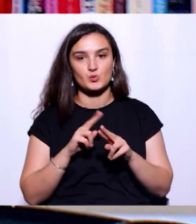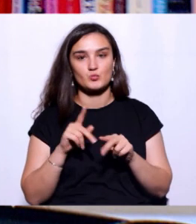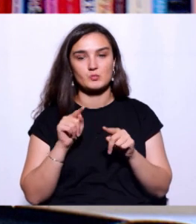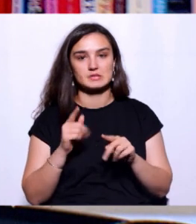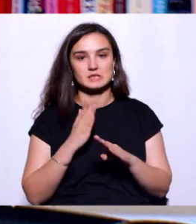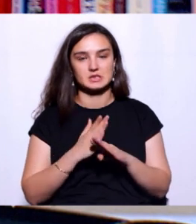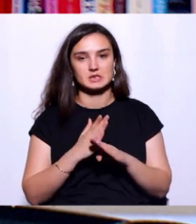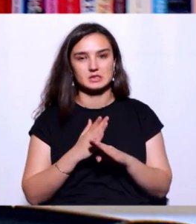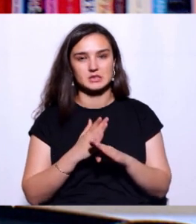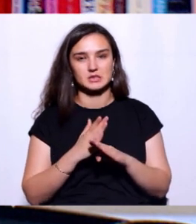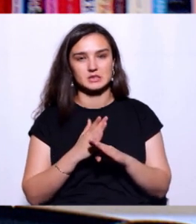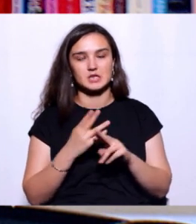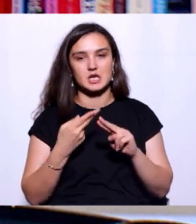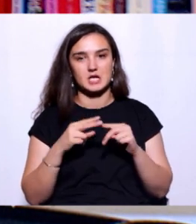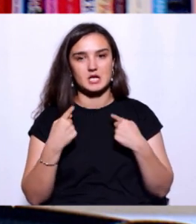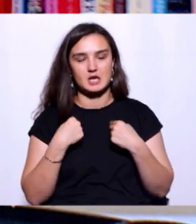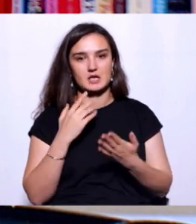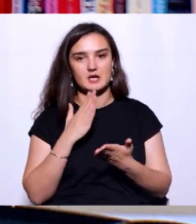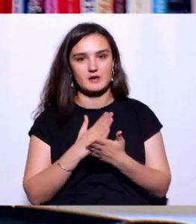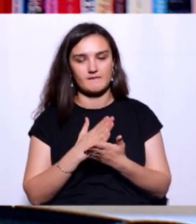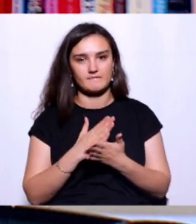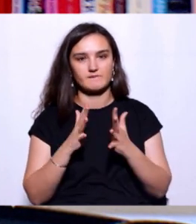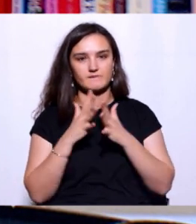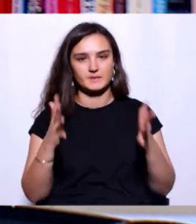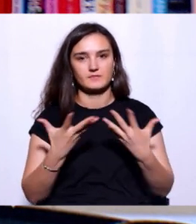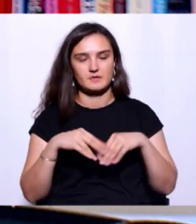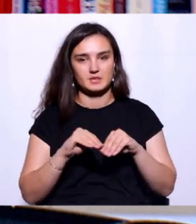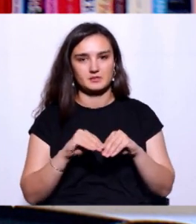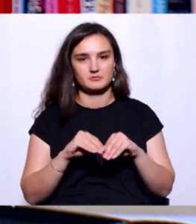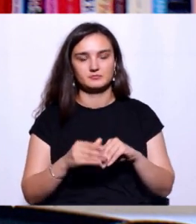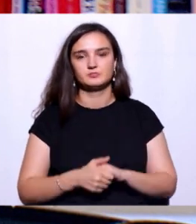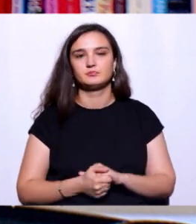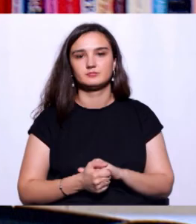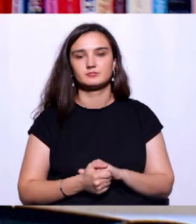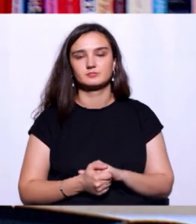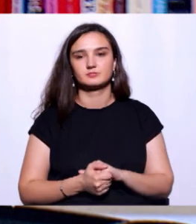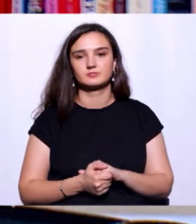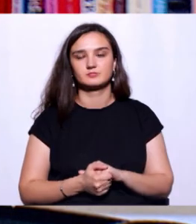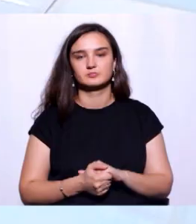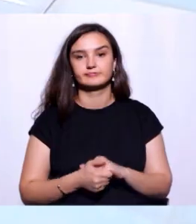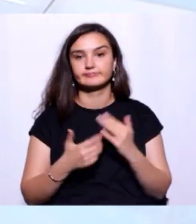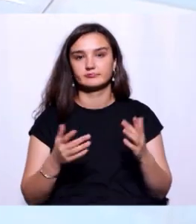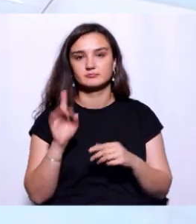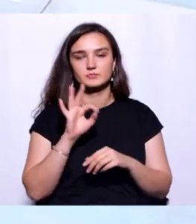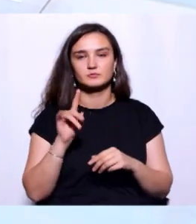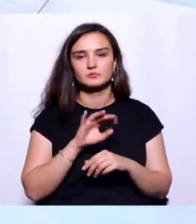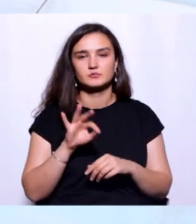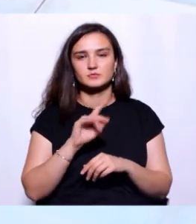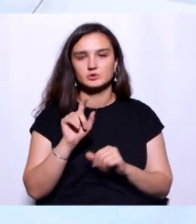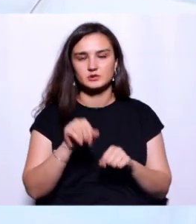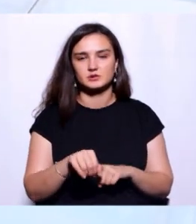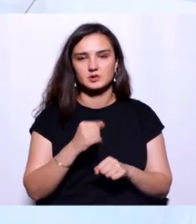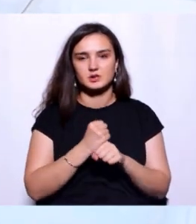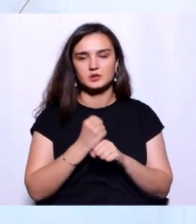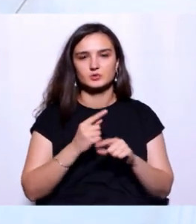the subject. So, I have a big family. So, how about you, Helen? Can you do